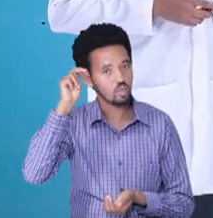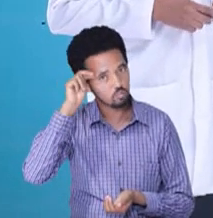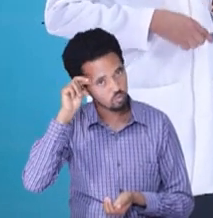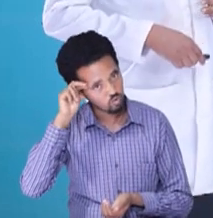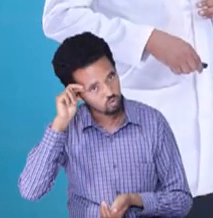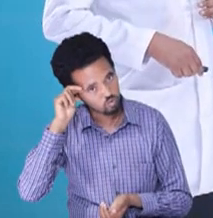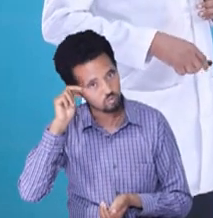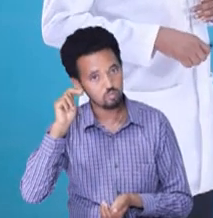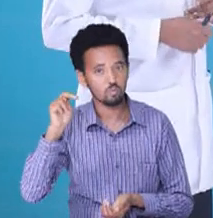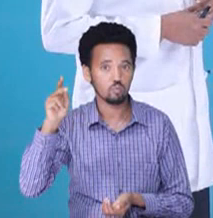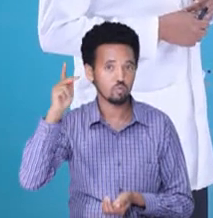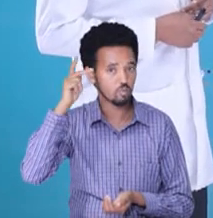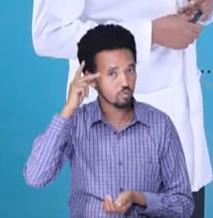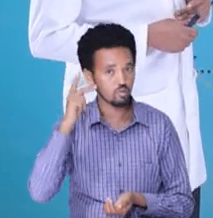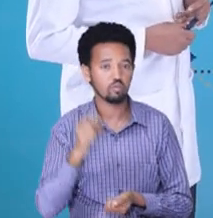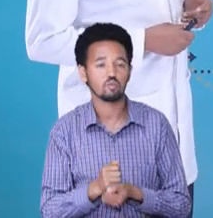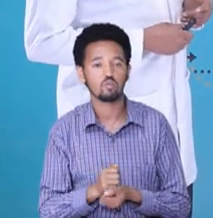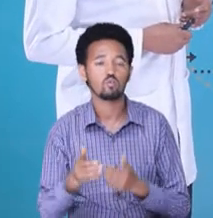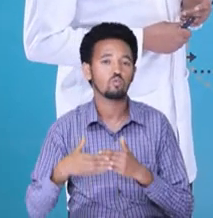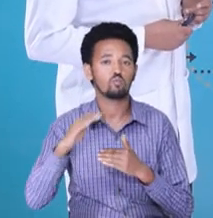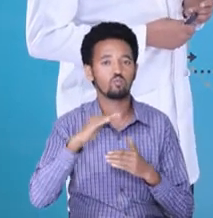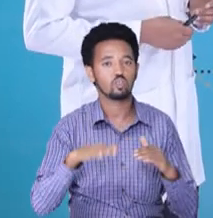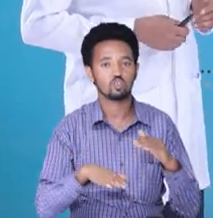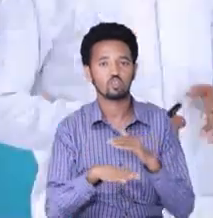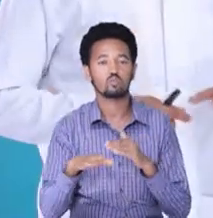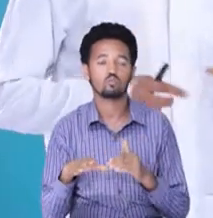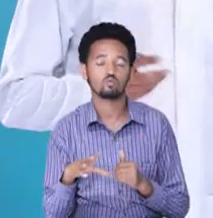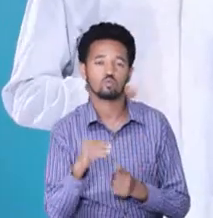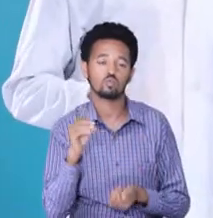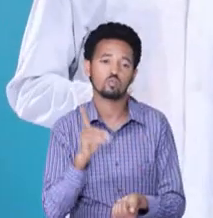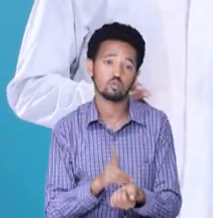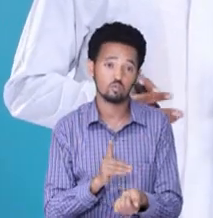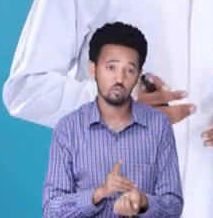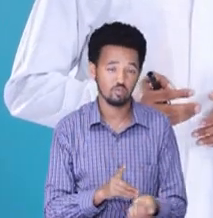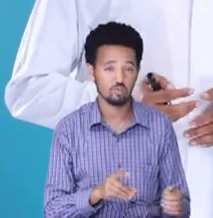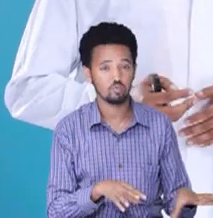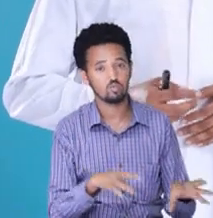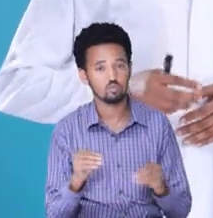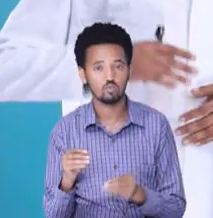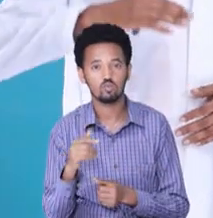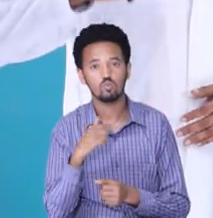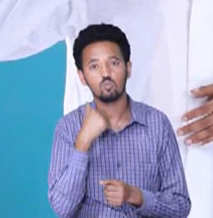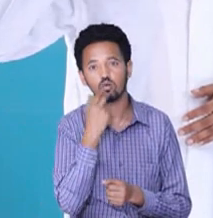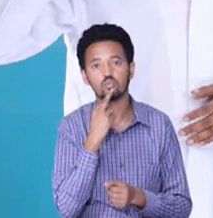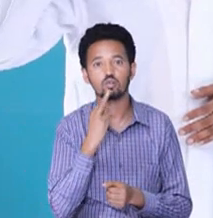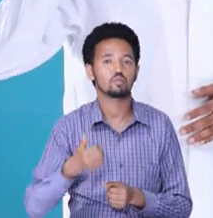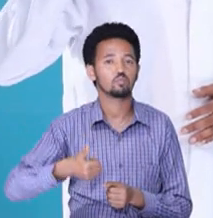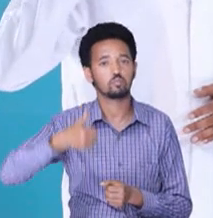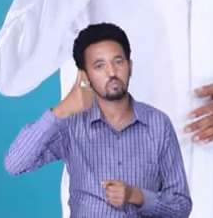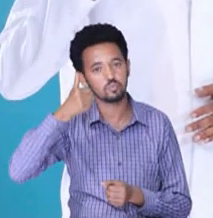Bonaparte. Napoleon Bonaparte overthrew the Directory. A student, what are the